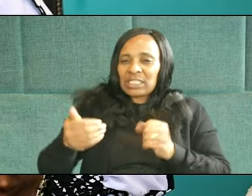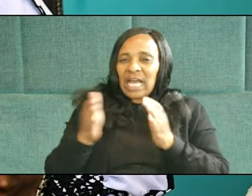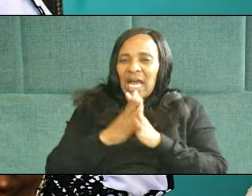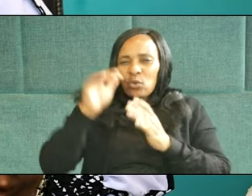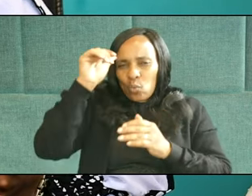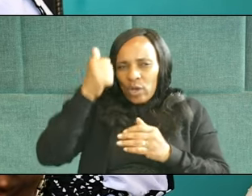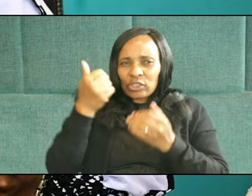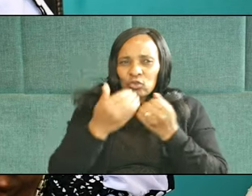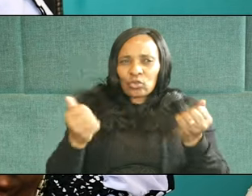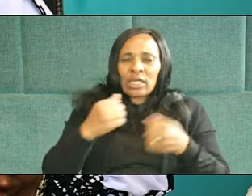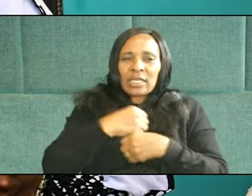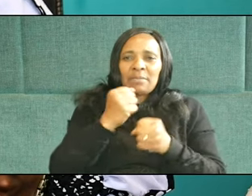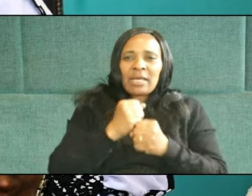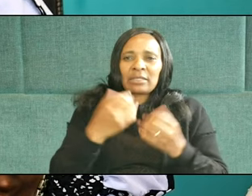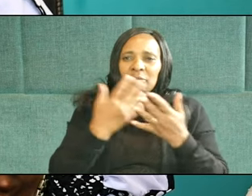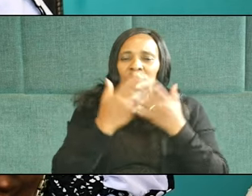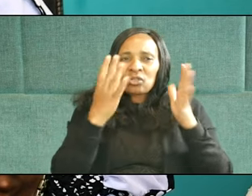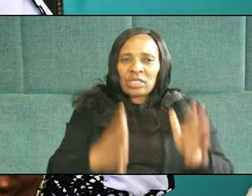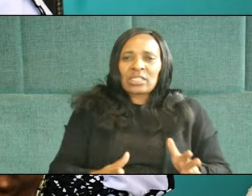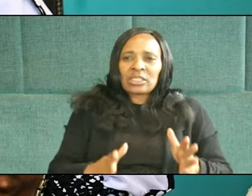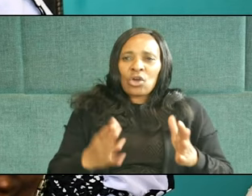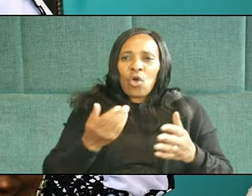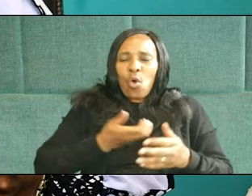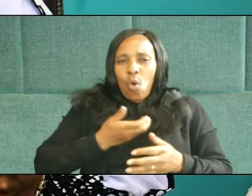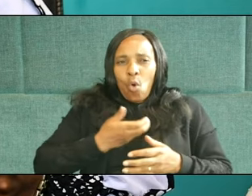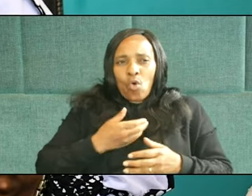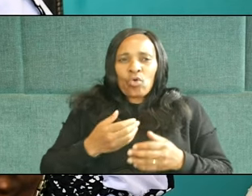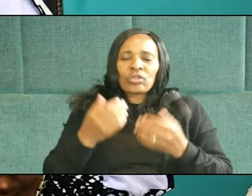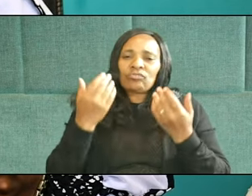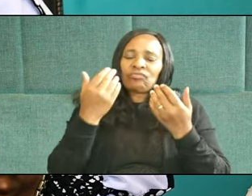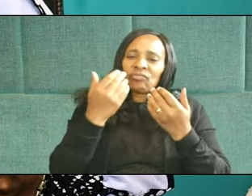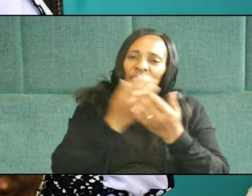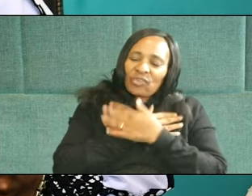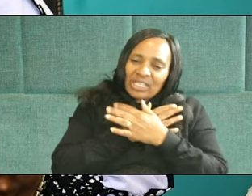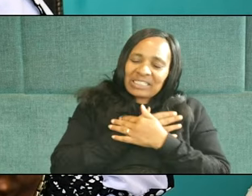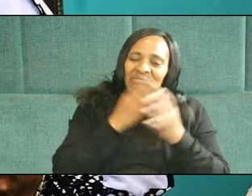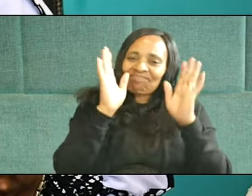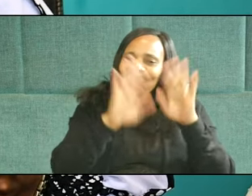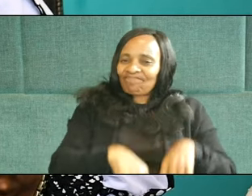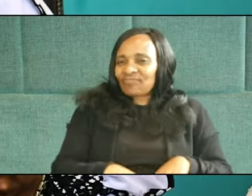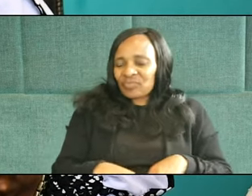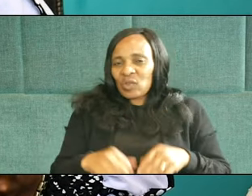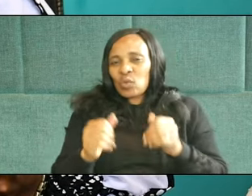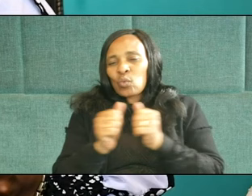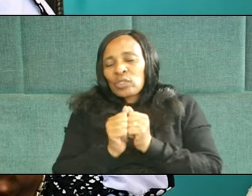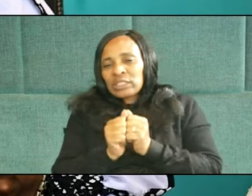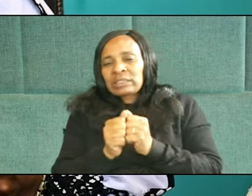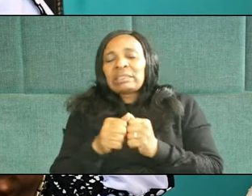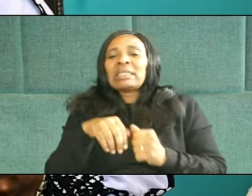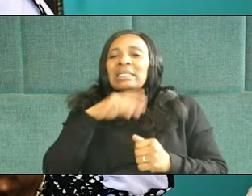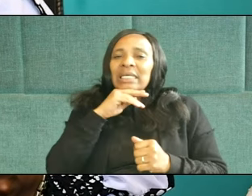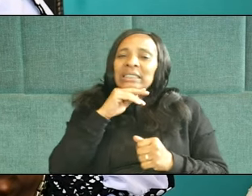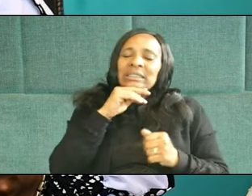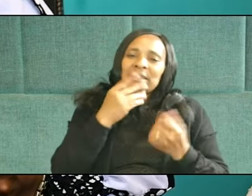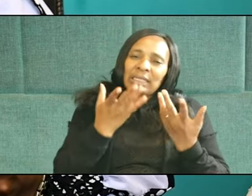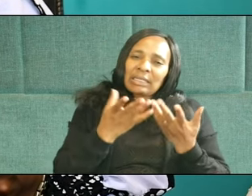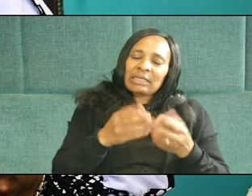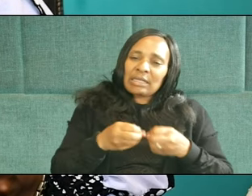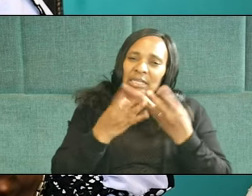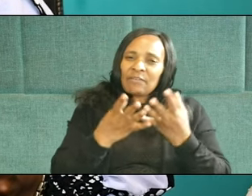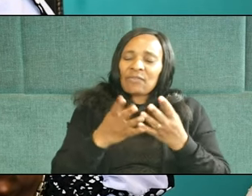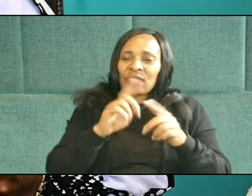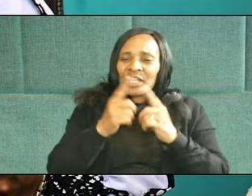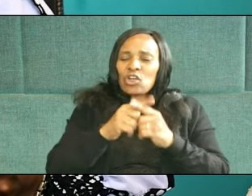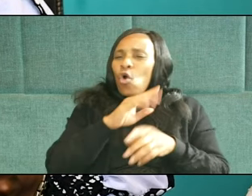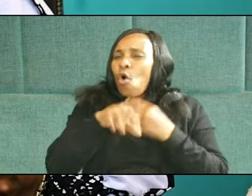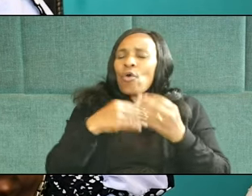had been made prisoners, and his own familiar friends had banded against him and threatened him even with death. In this hour of utmost